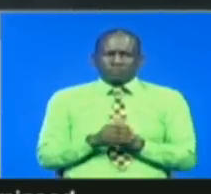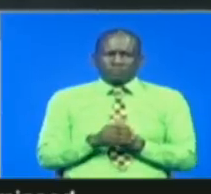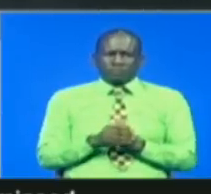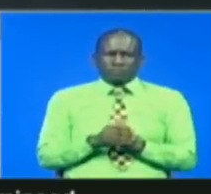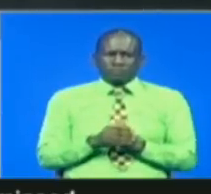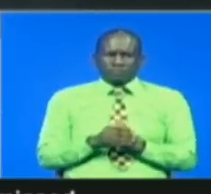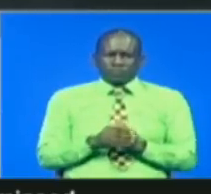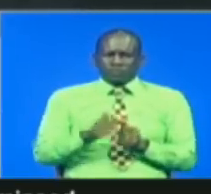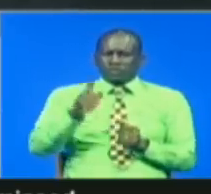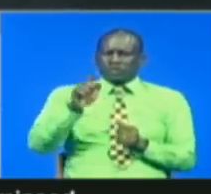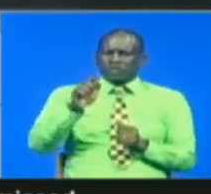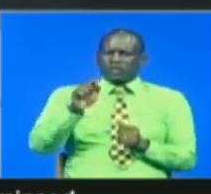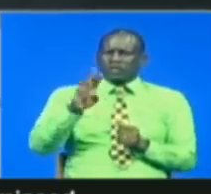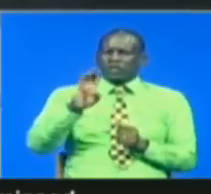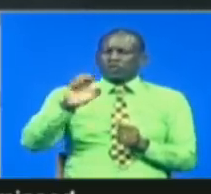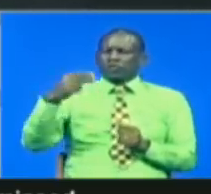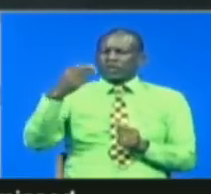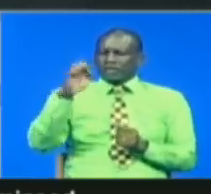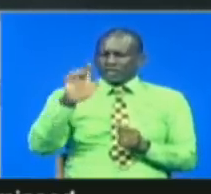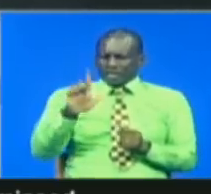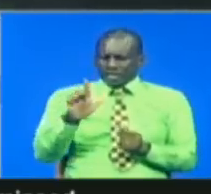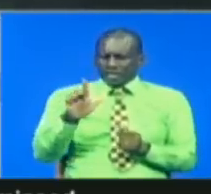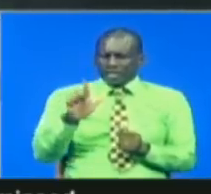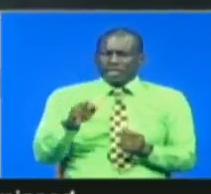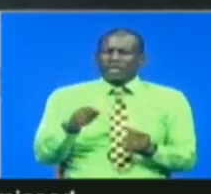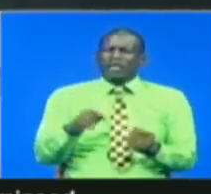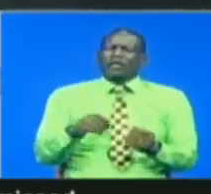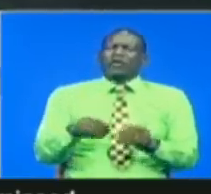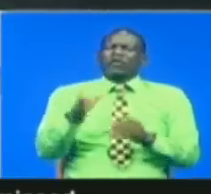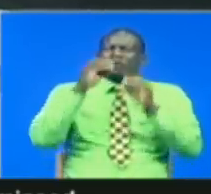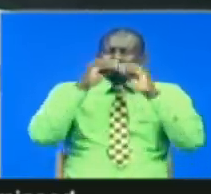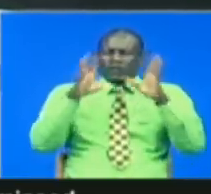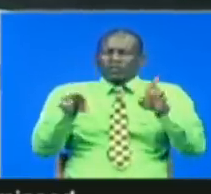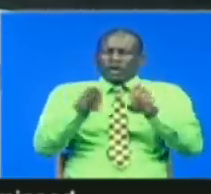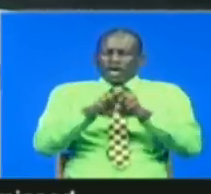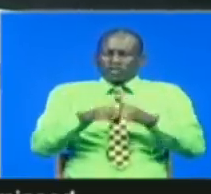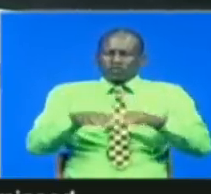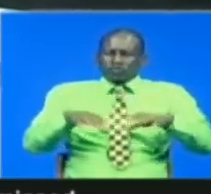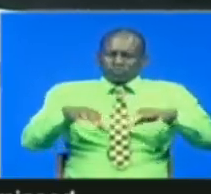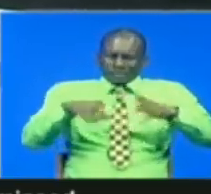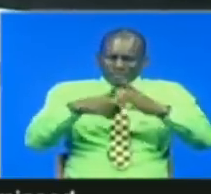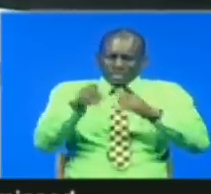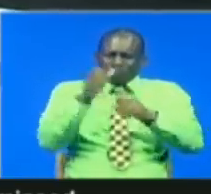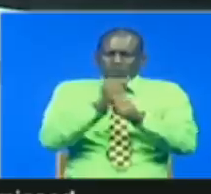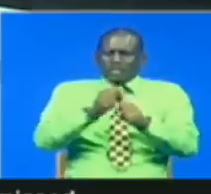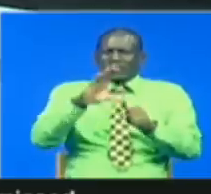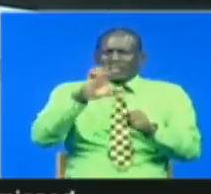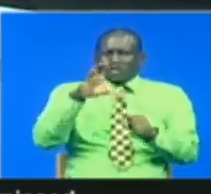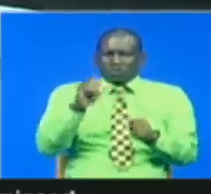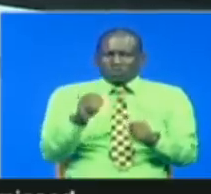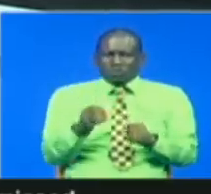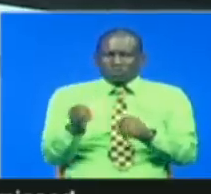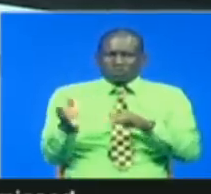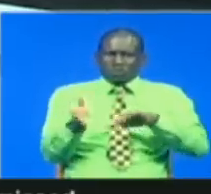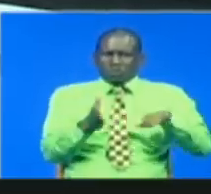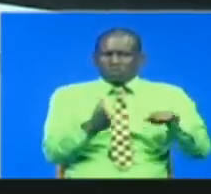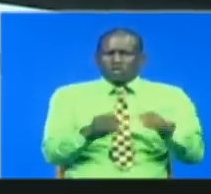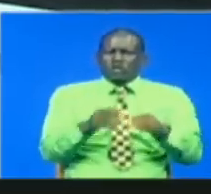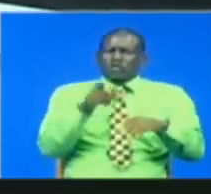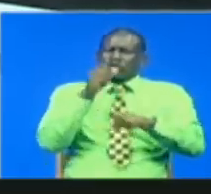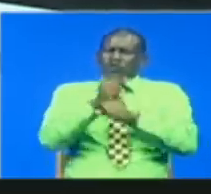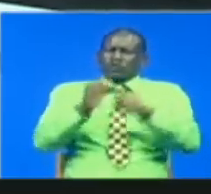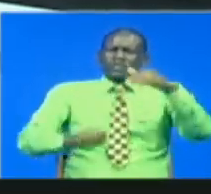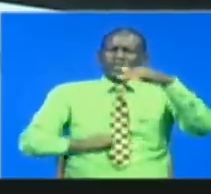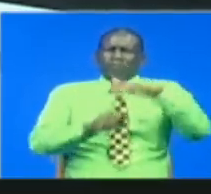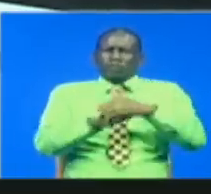Twalib, baraka to you as you take on this task. Not an easy one, but all the best. Now to our opinion count's question. Do you support the arming